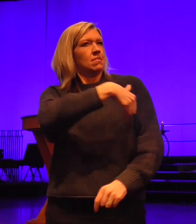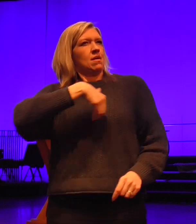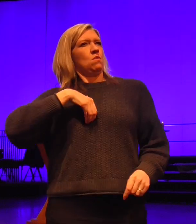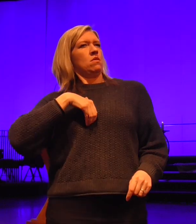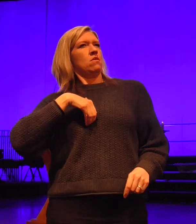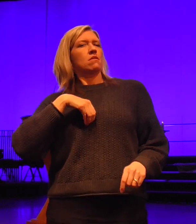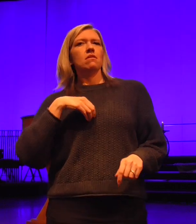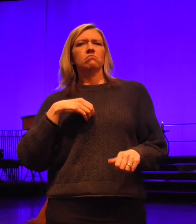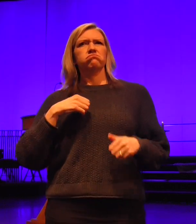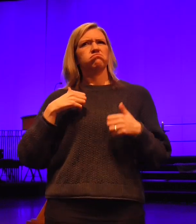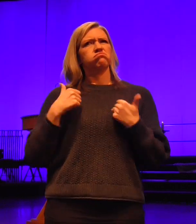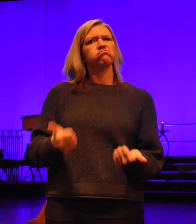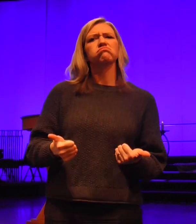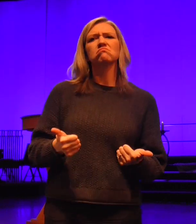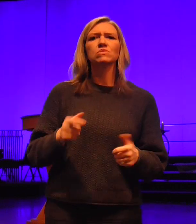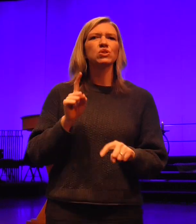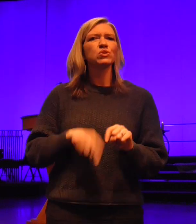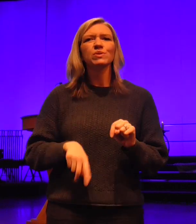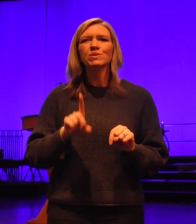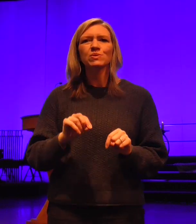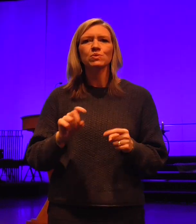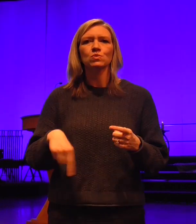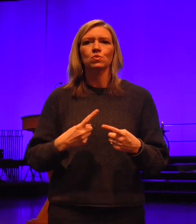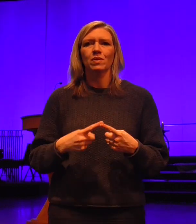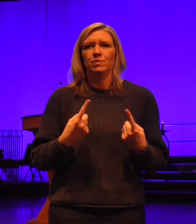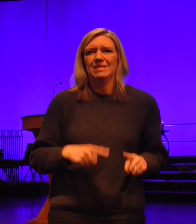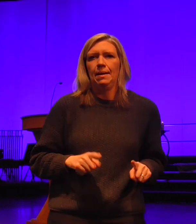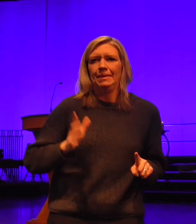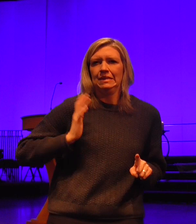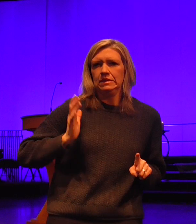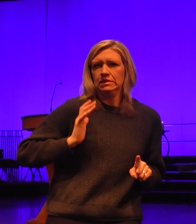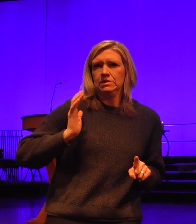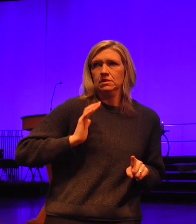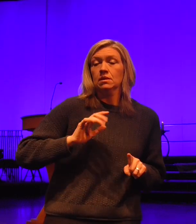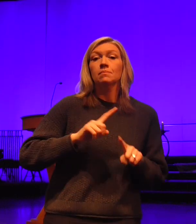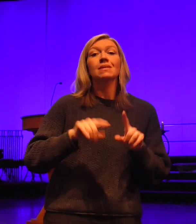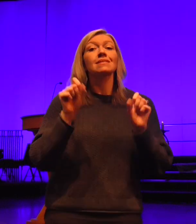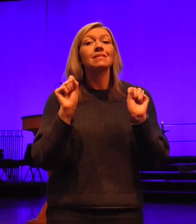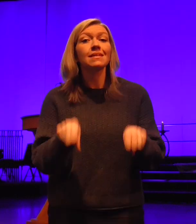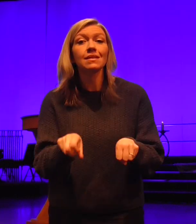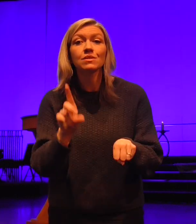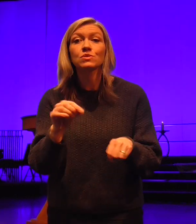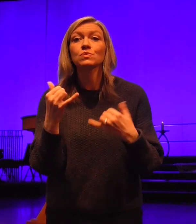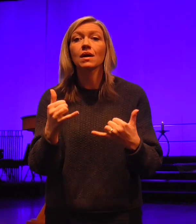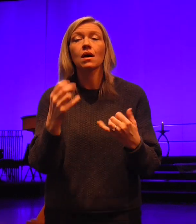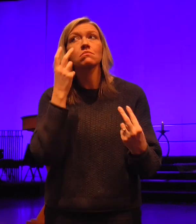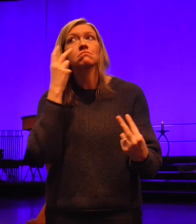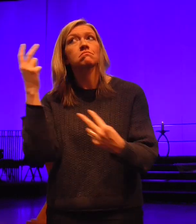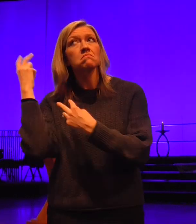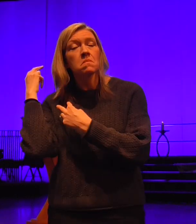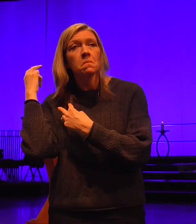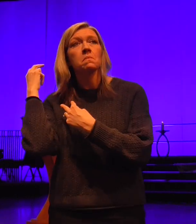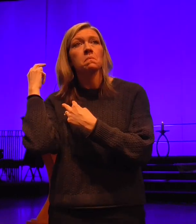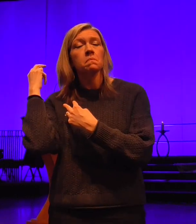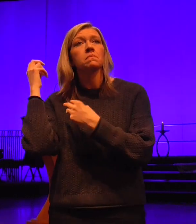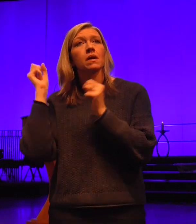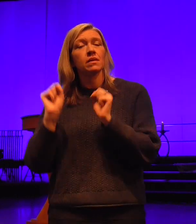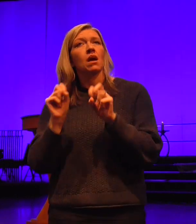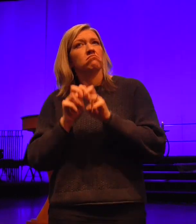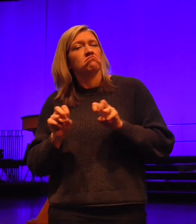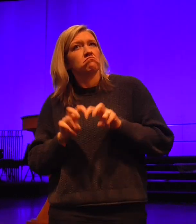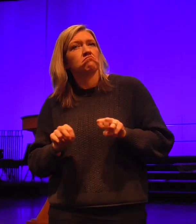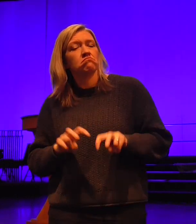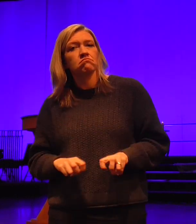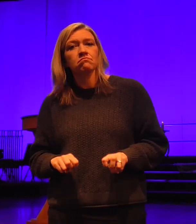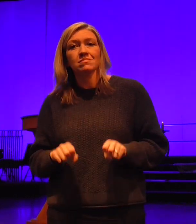couldn't do when we were in the midst of it. But we can do now with hindsight as we look back on it. And